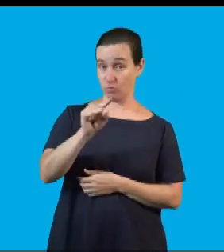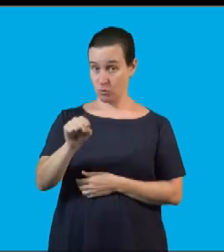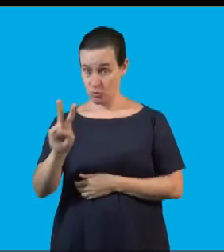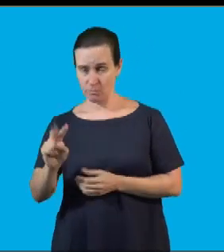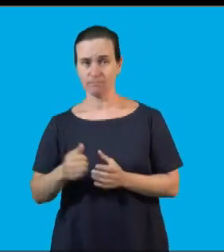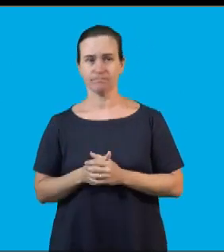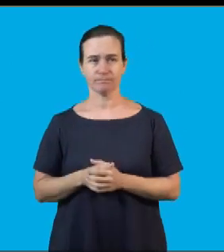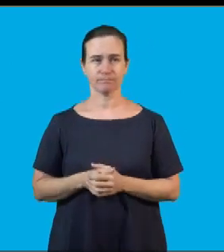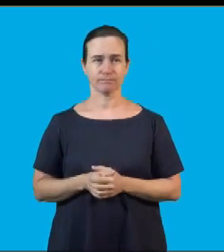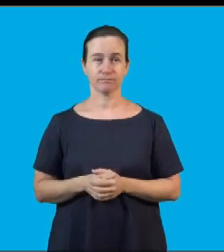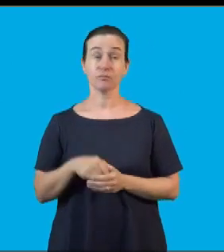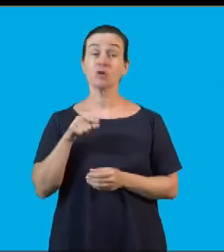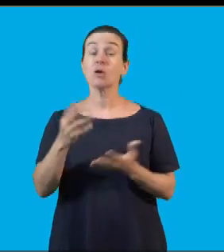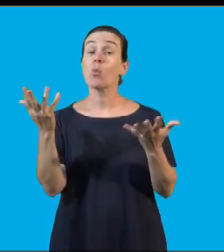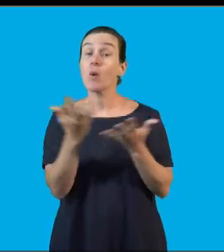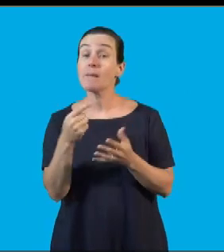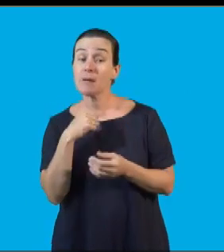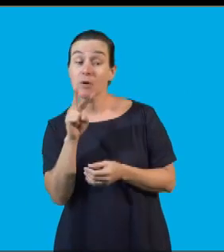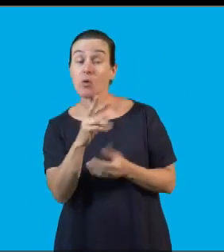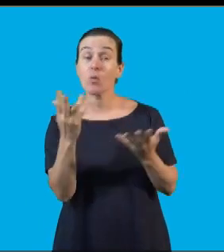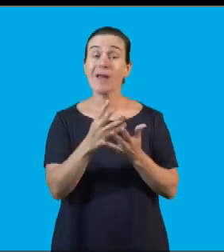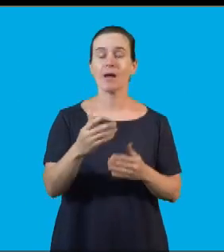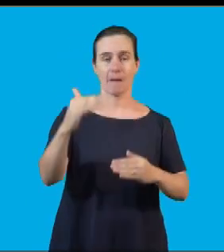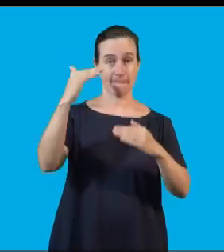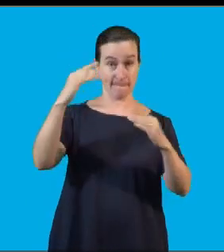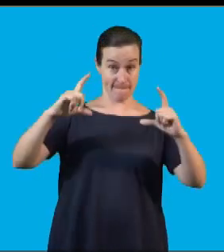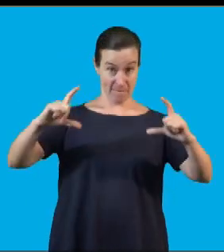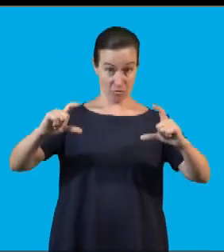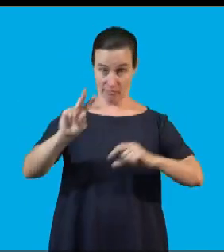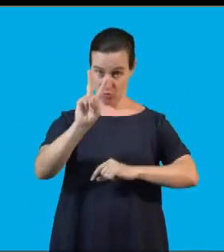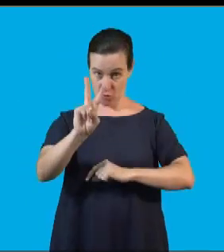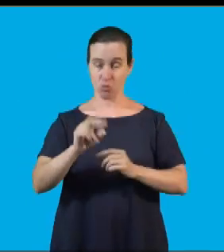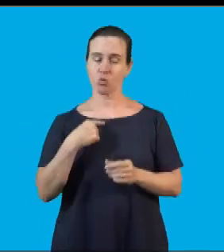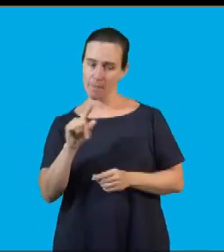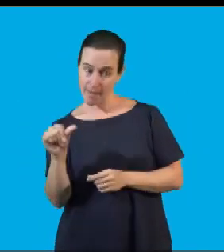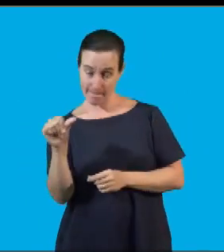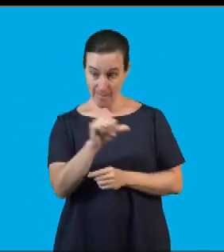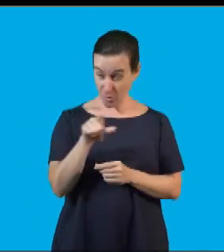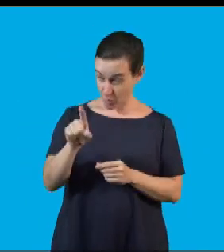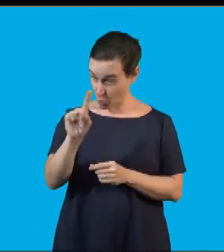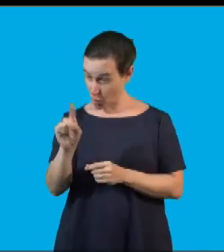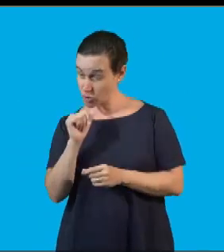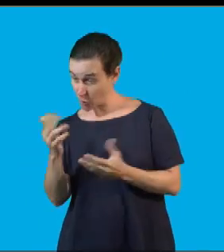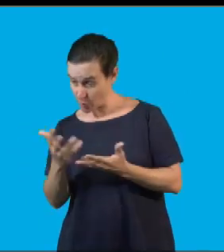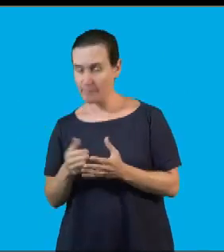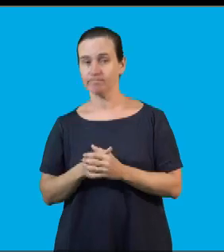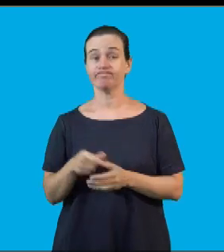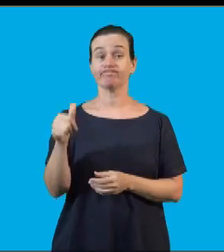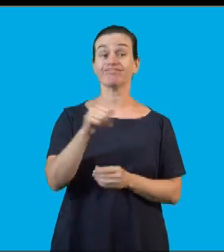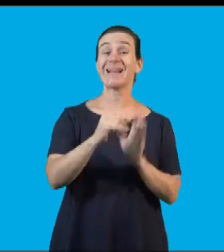question 1.2, here is the textual reference, paragraph 2. We always go back to the textual reference.